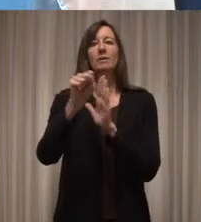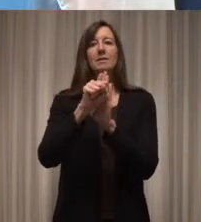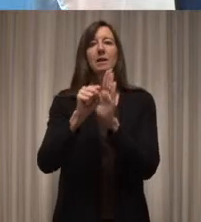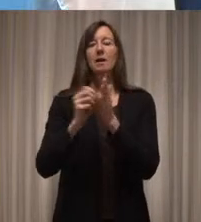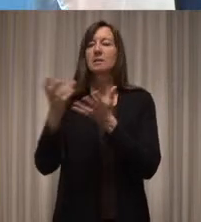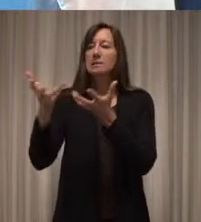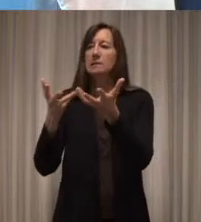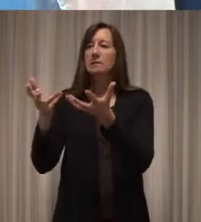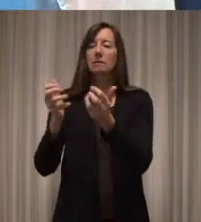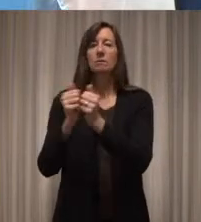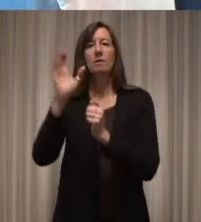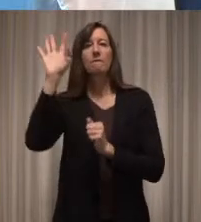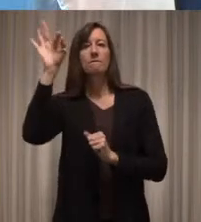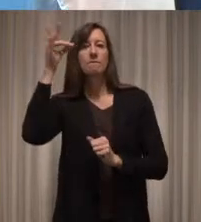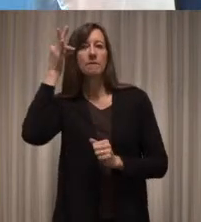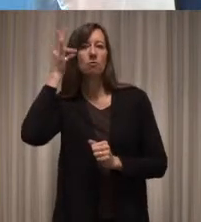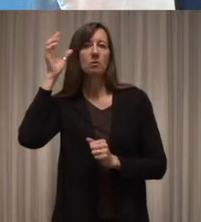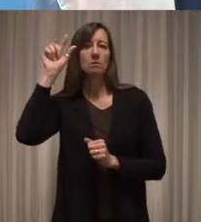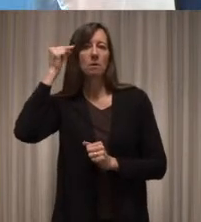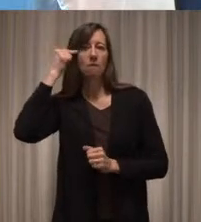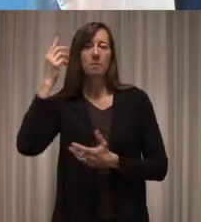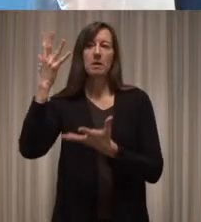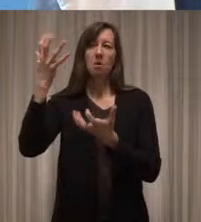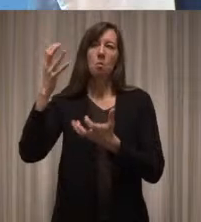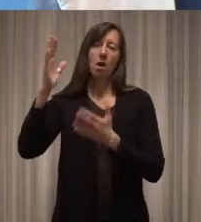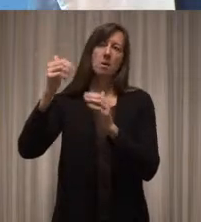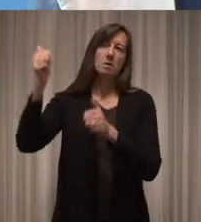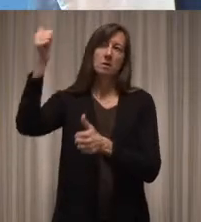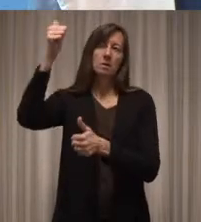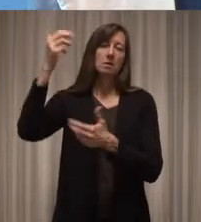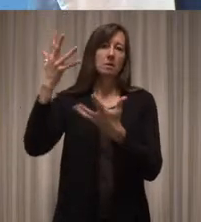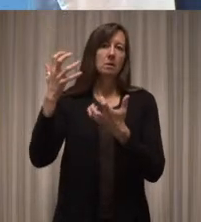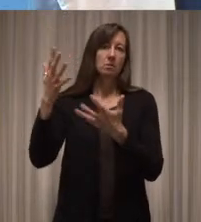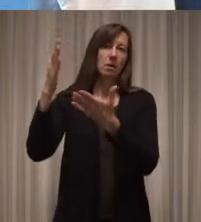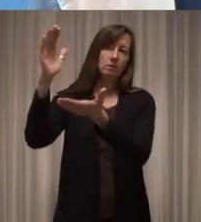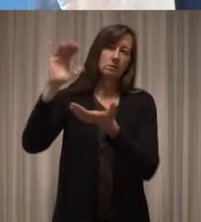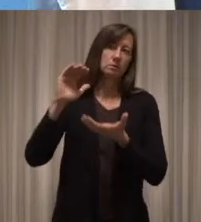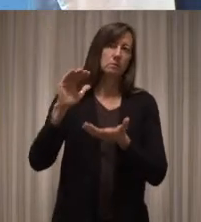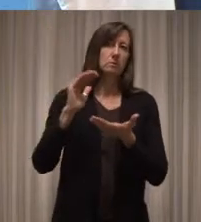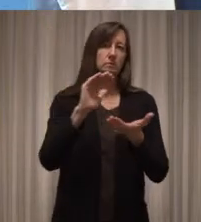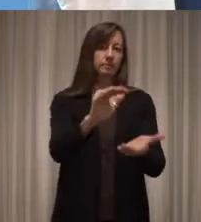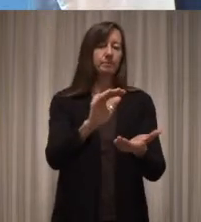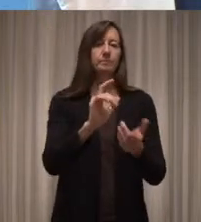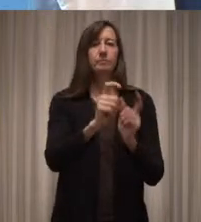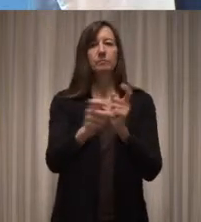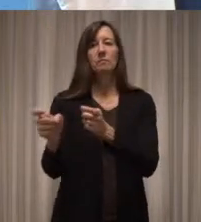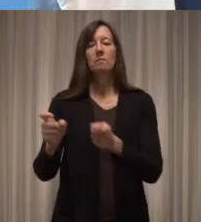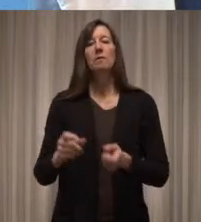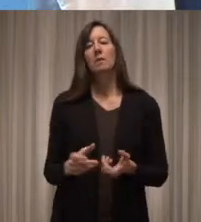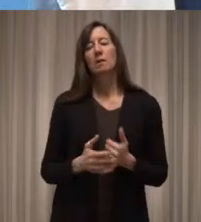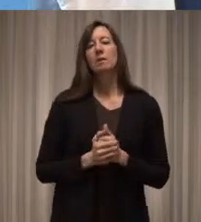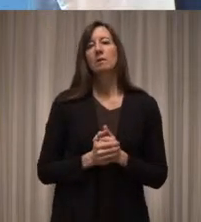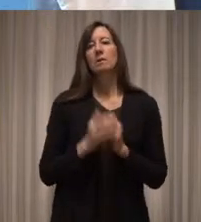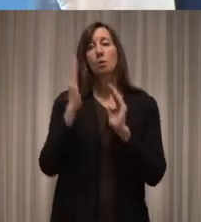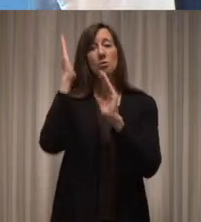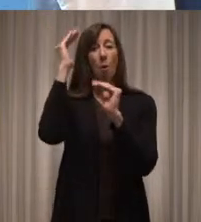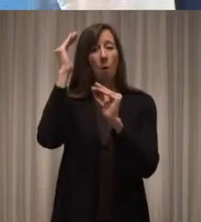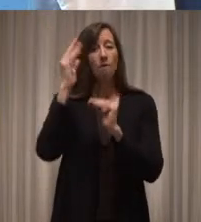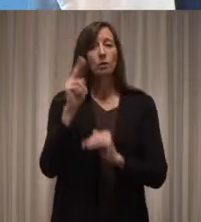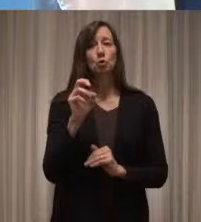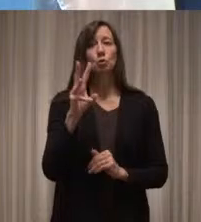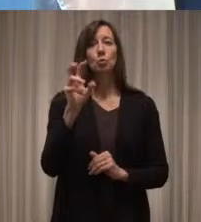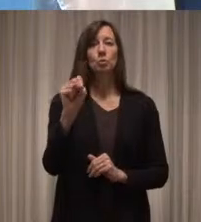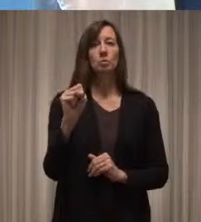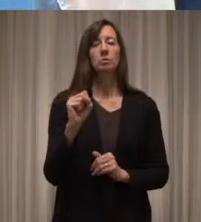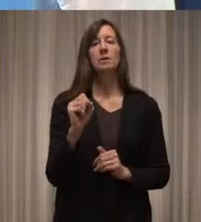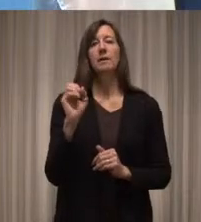significantly more next week. So that is hopeful news. We won't know that for a few more days what our allocation is, but that's